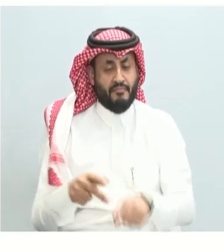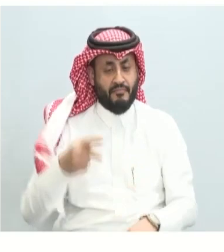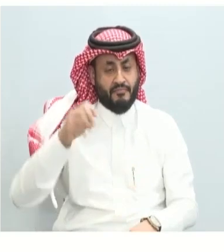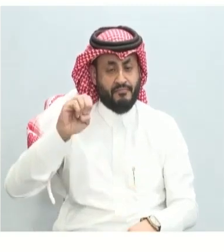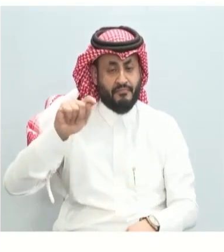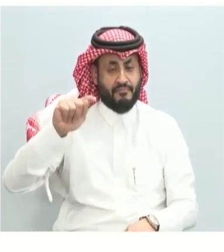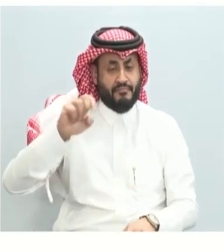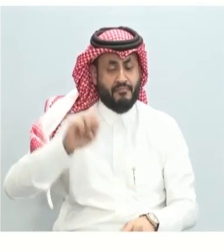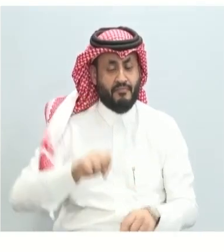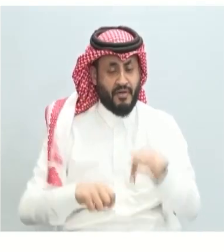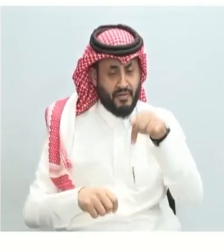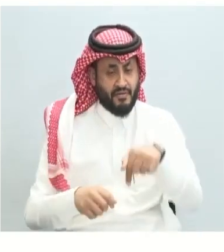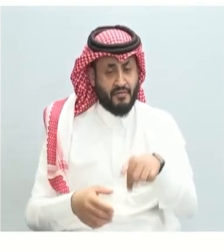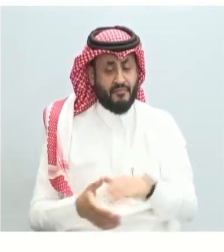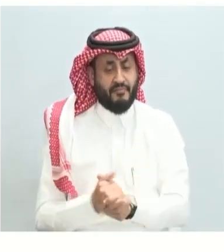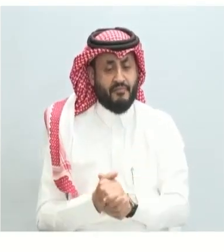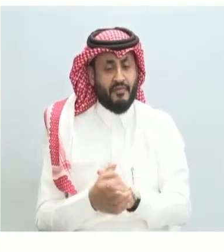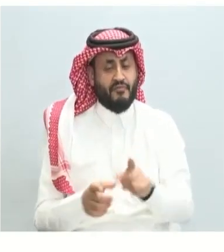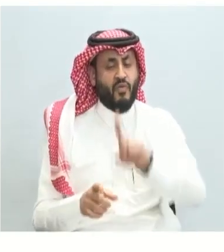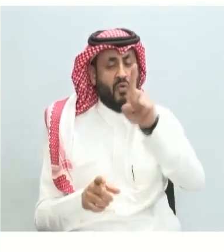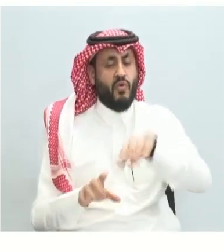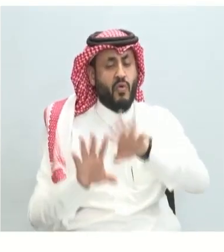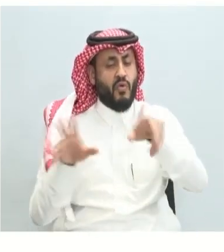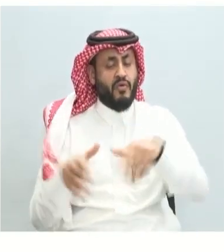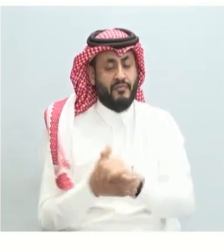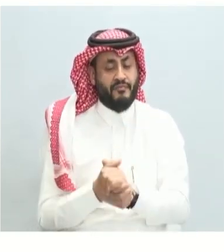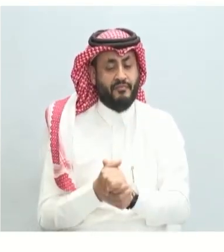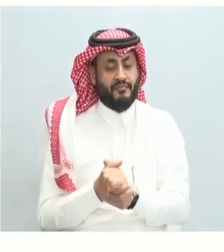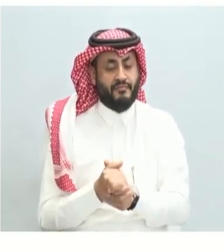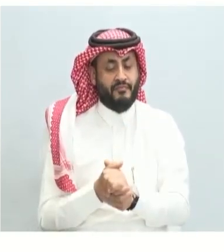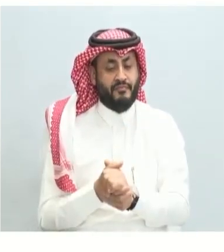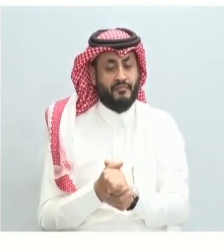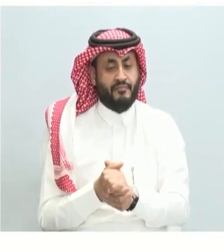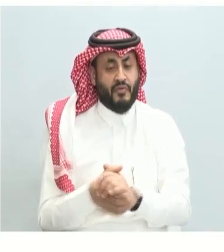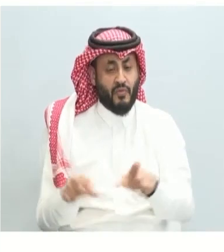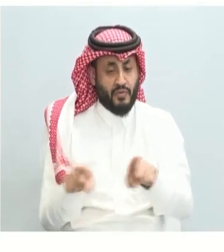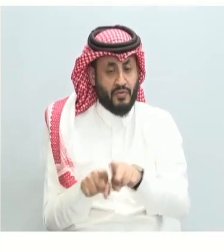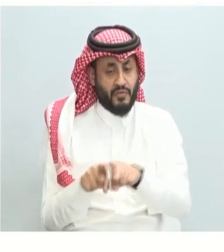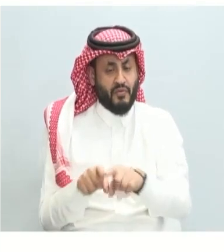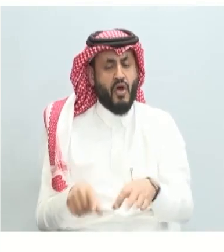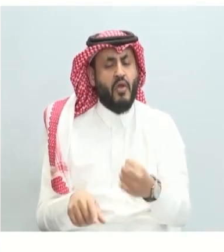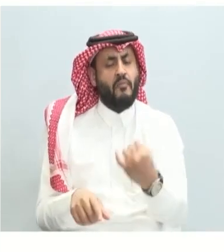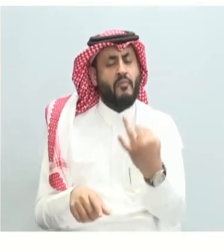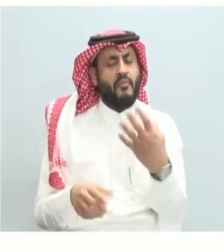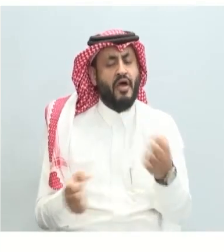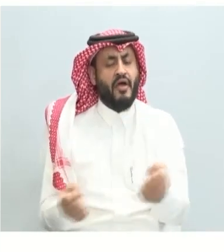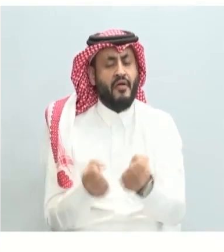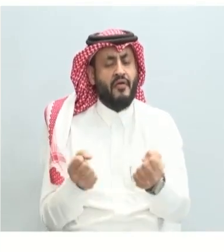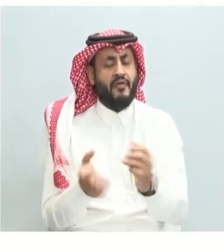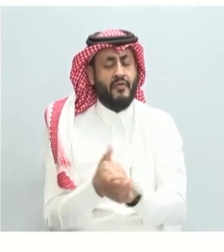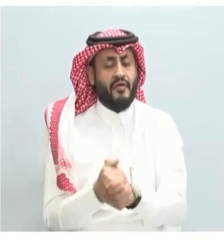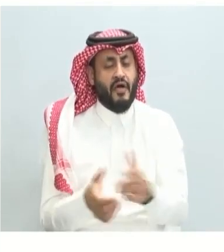Pete is here for the day. We have many toys